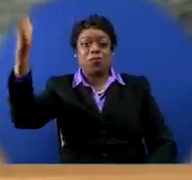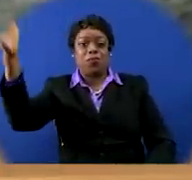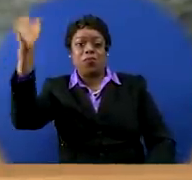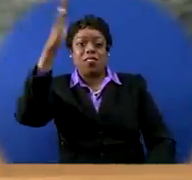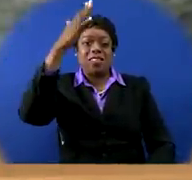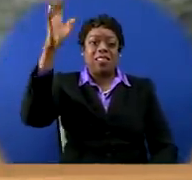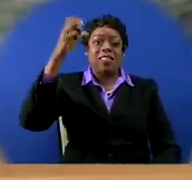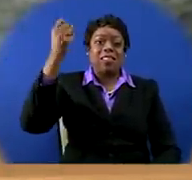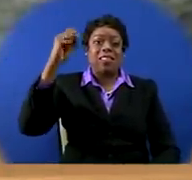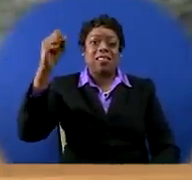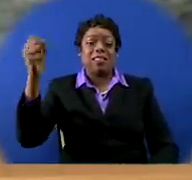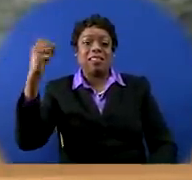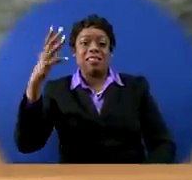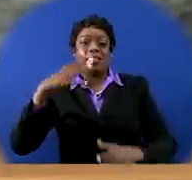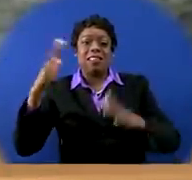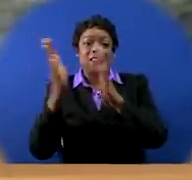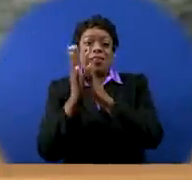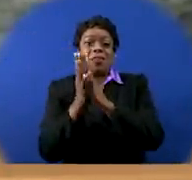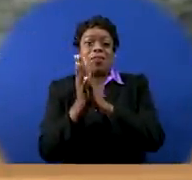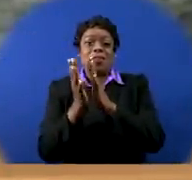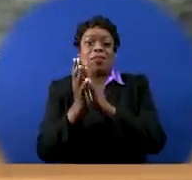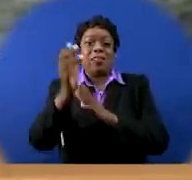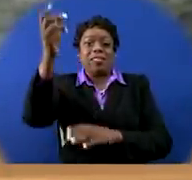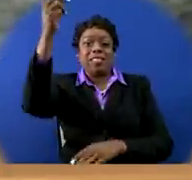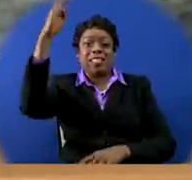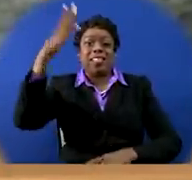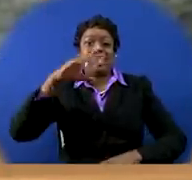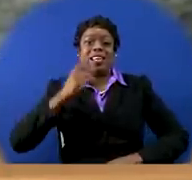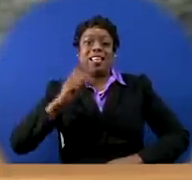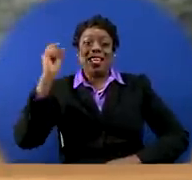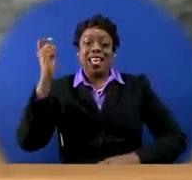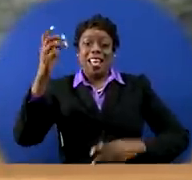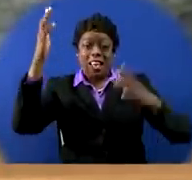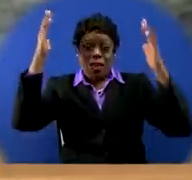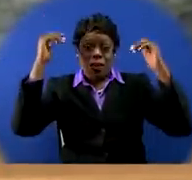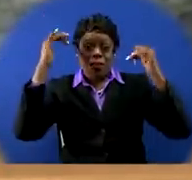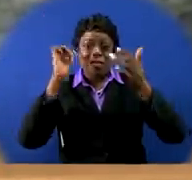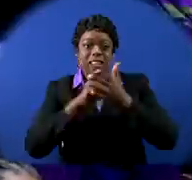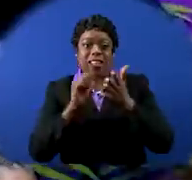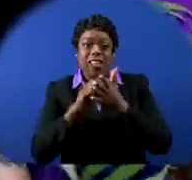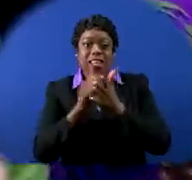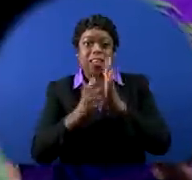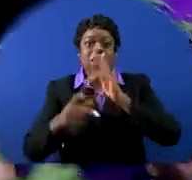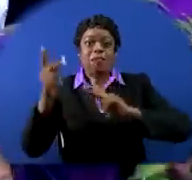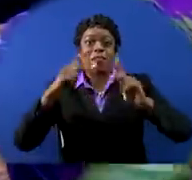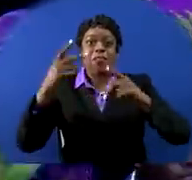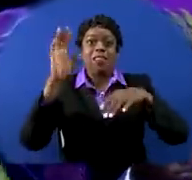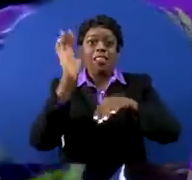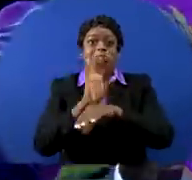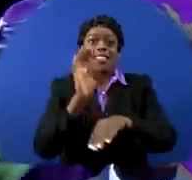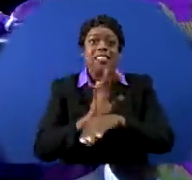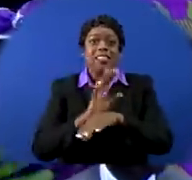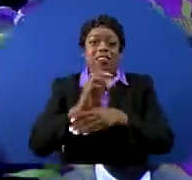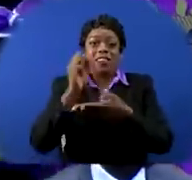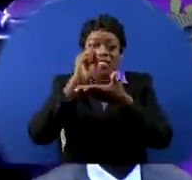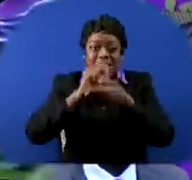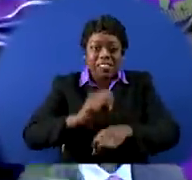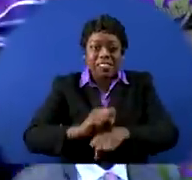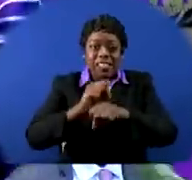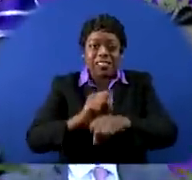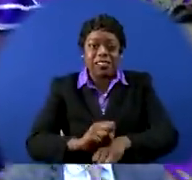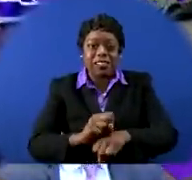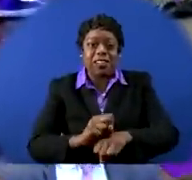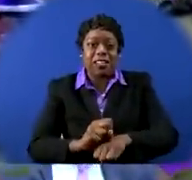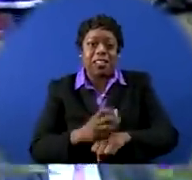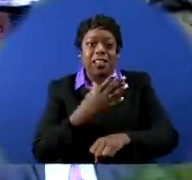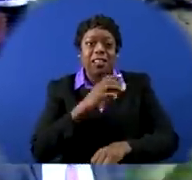in the ground. And they're praising God. I wish I had 12 people in this church now. I hope you're over there in the sanctuary rejoicing now. Don't let this moment pass you